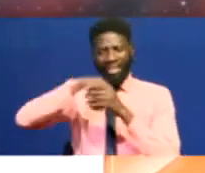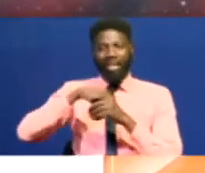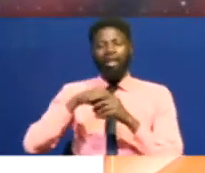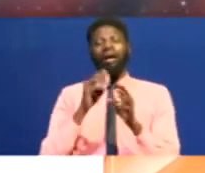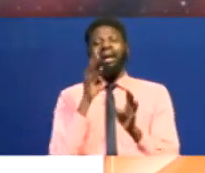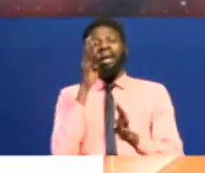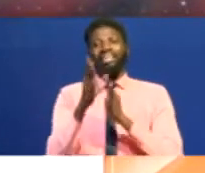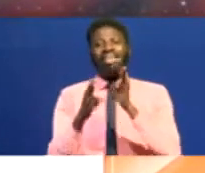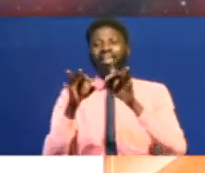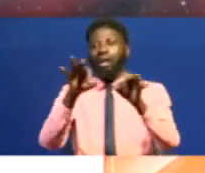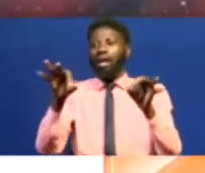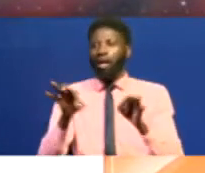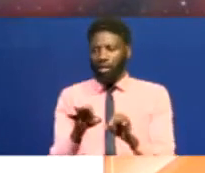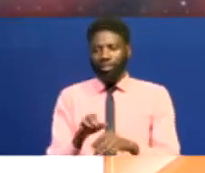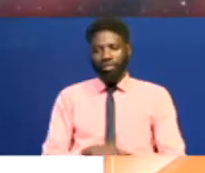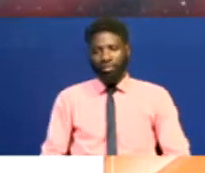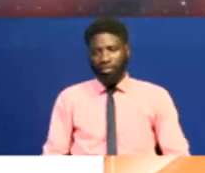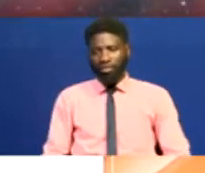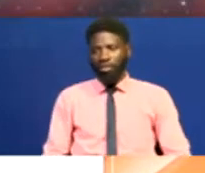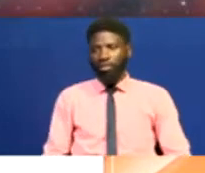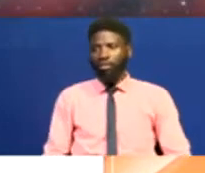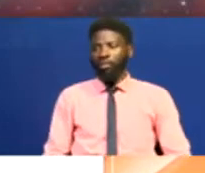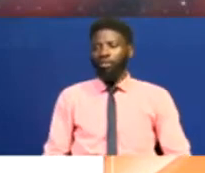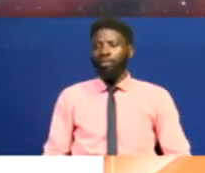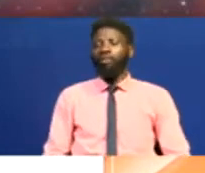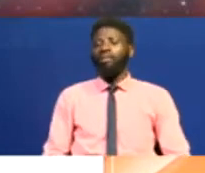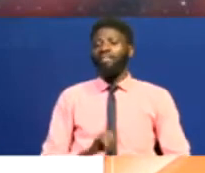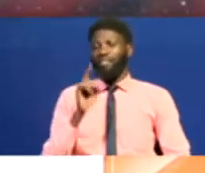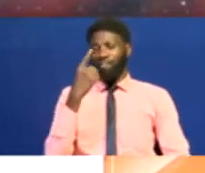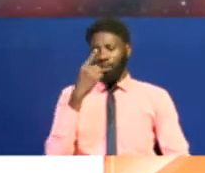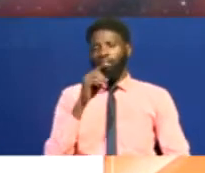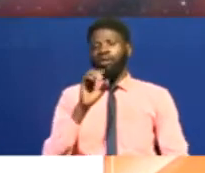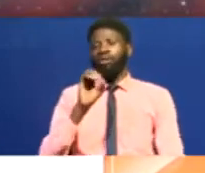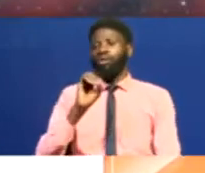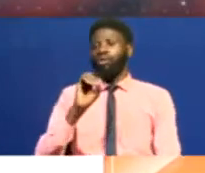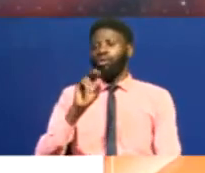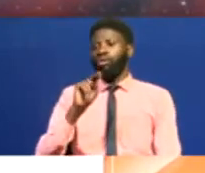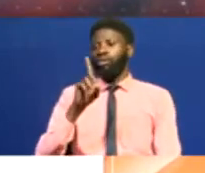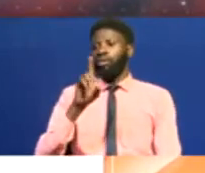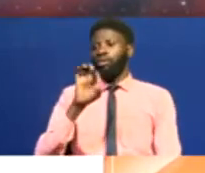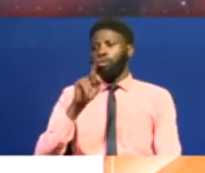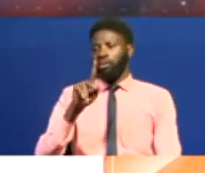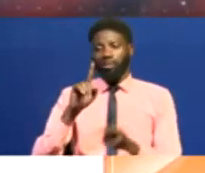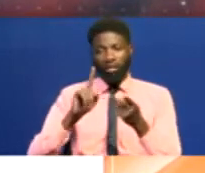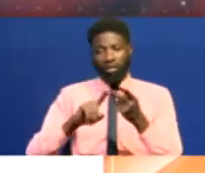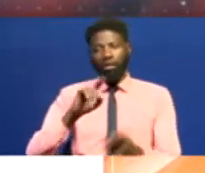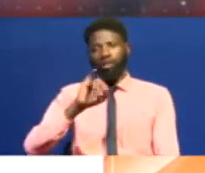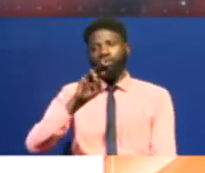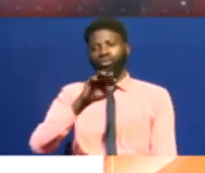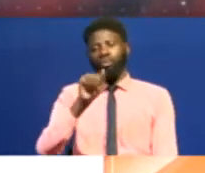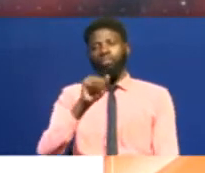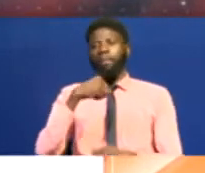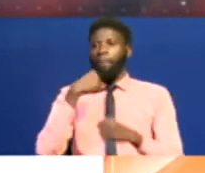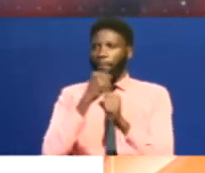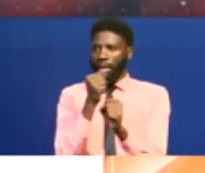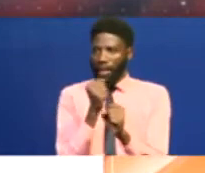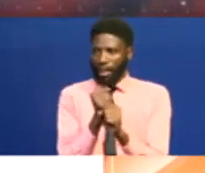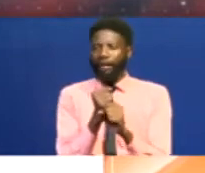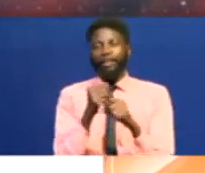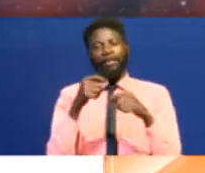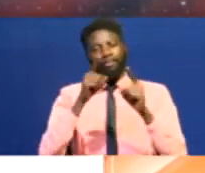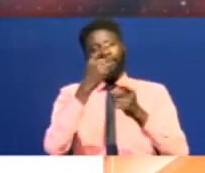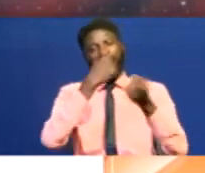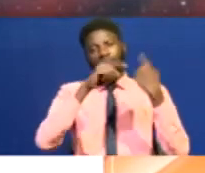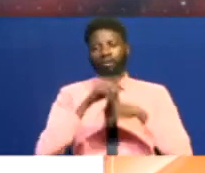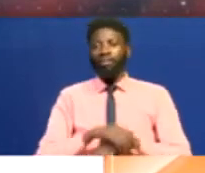half strikes from Bernard Ondiek and Andrew Juma ensured a comfortable win for the hosts. Kenya Police drew 1-1 with Talanta